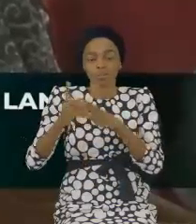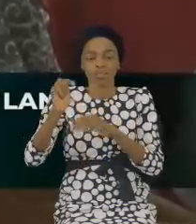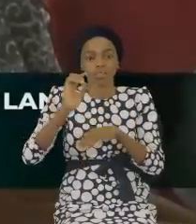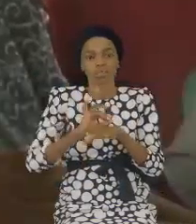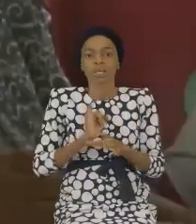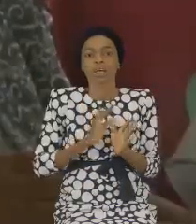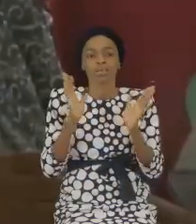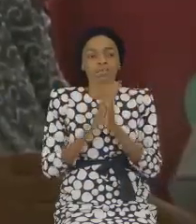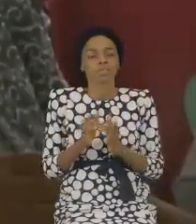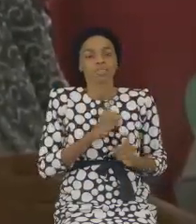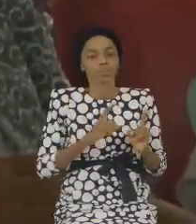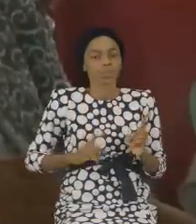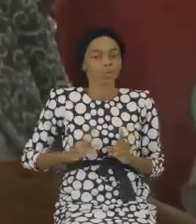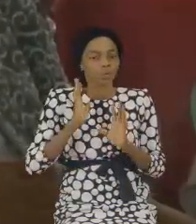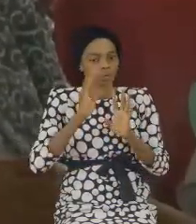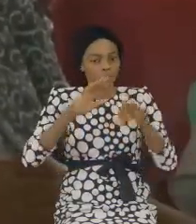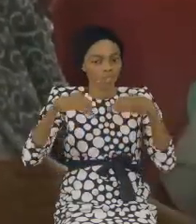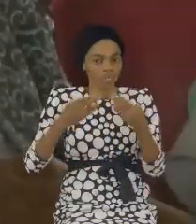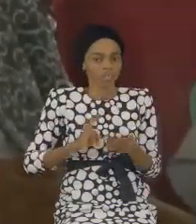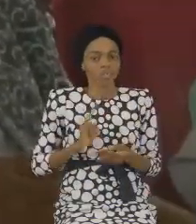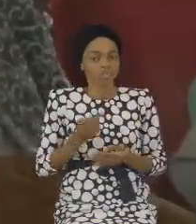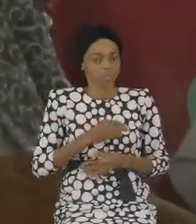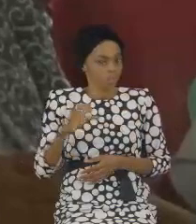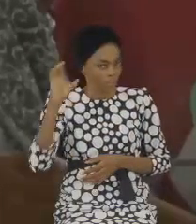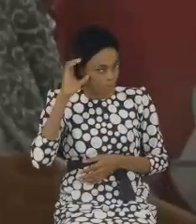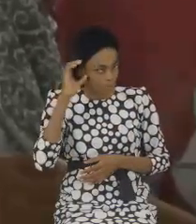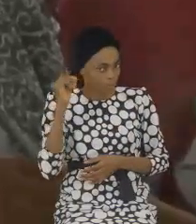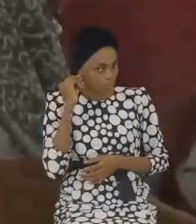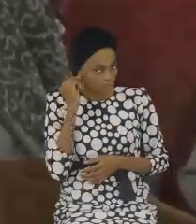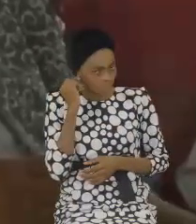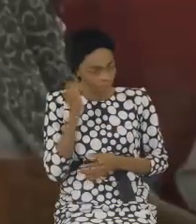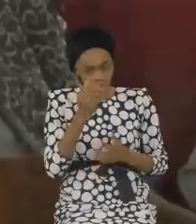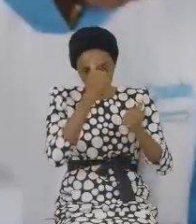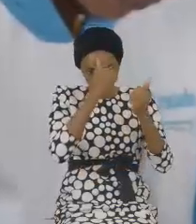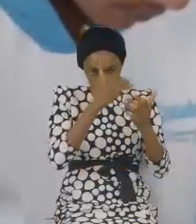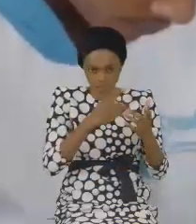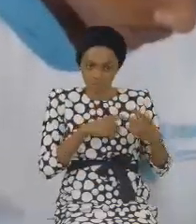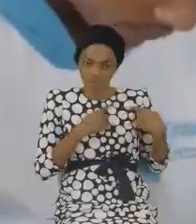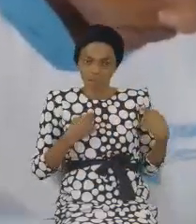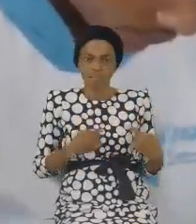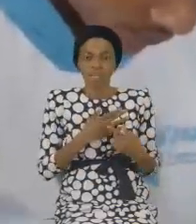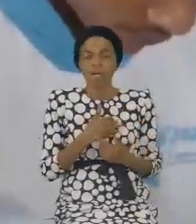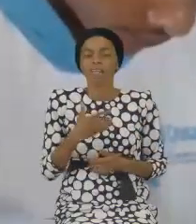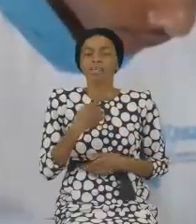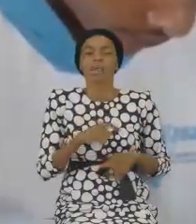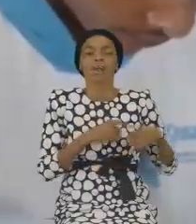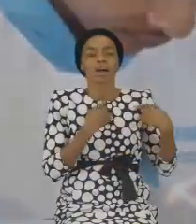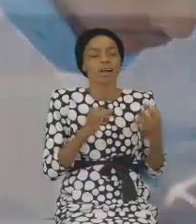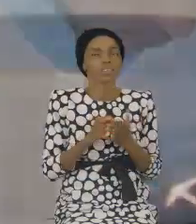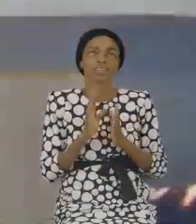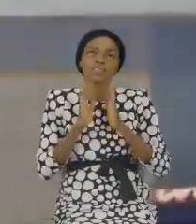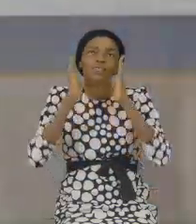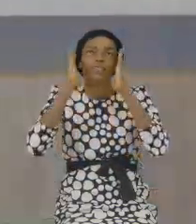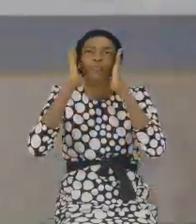pray the Lord will give us listening ear, obedient heart, and a heart that is focused